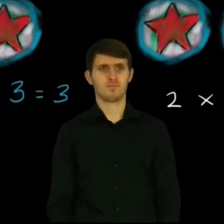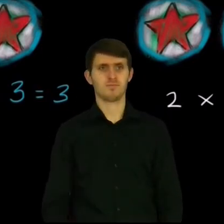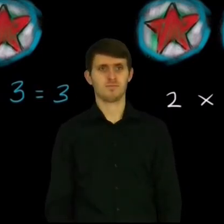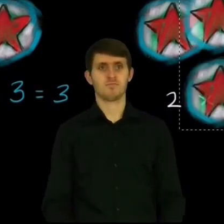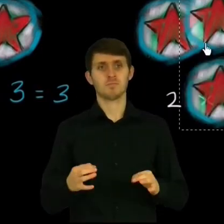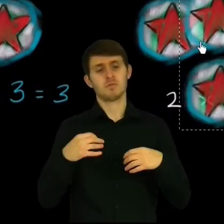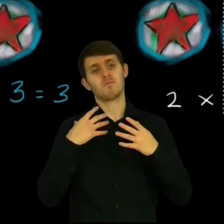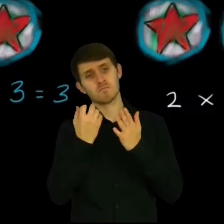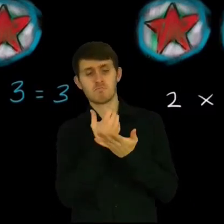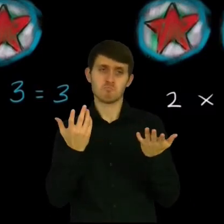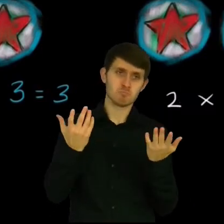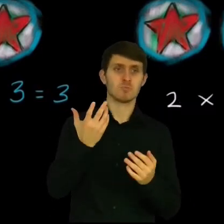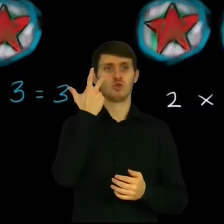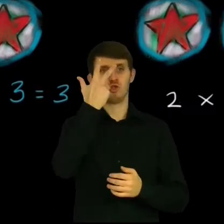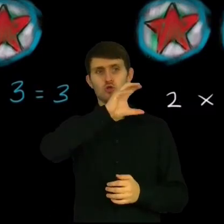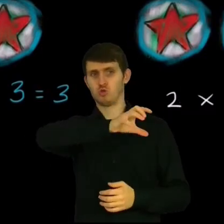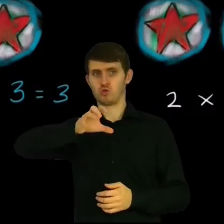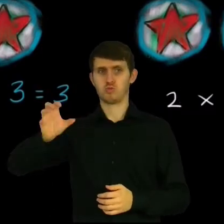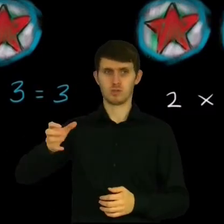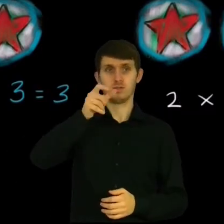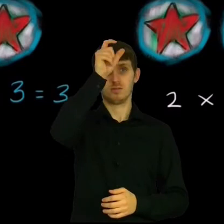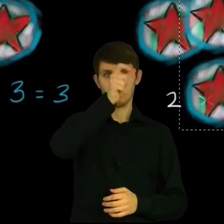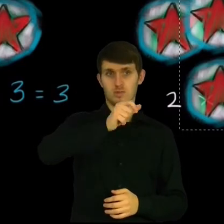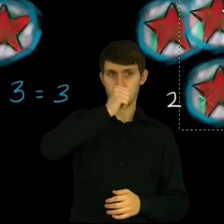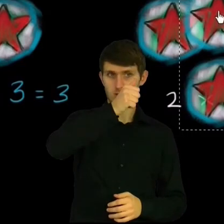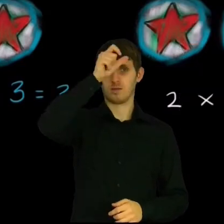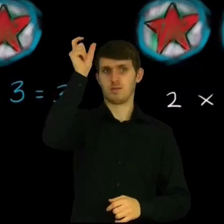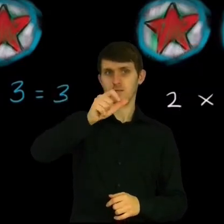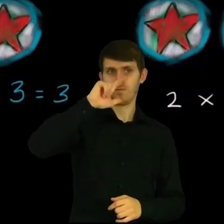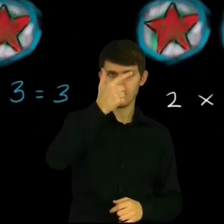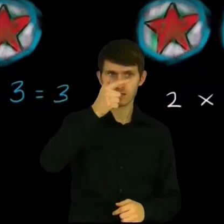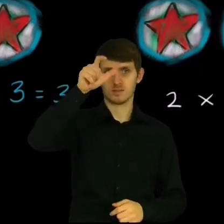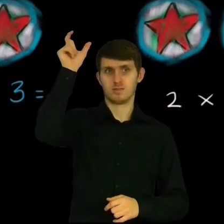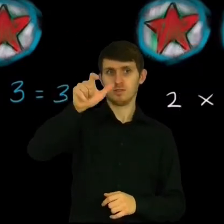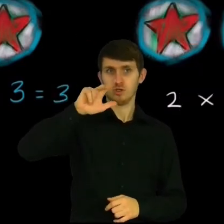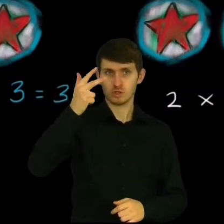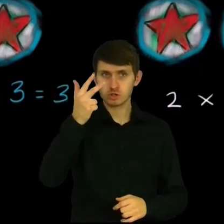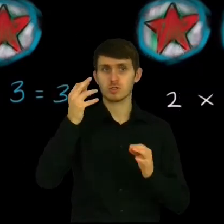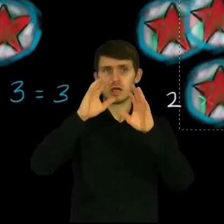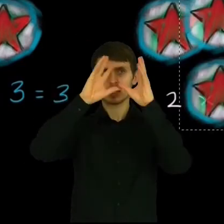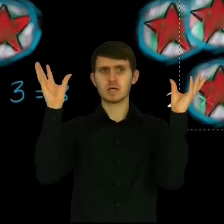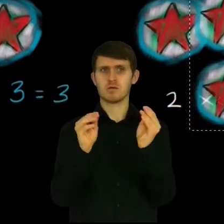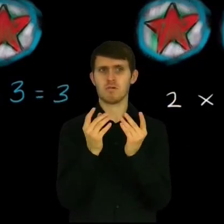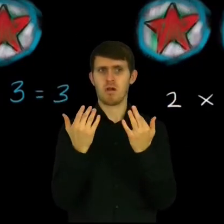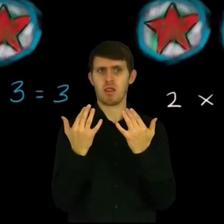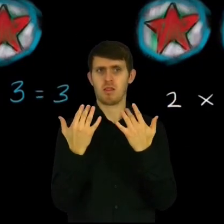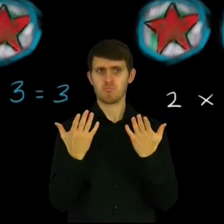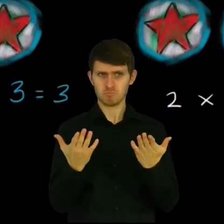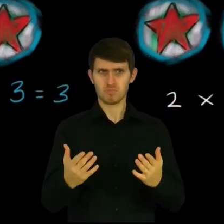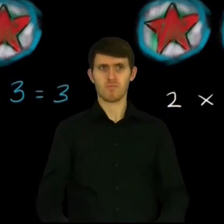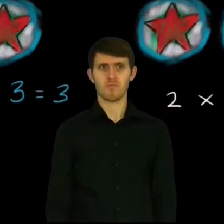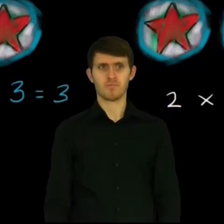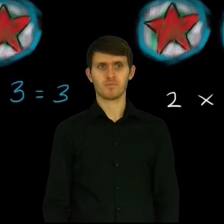more interesting. Let's have three groups of three. Three groups of three. Now what is